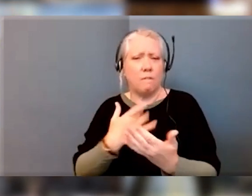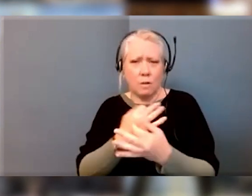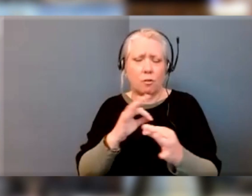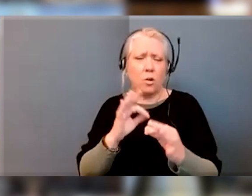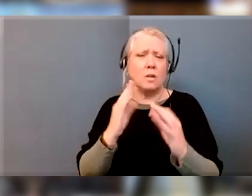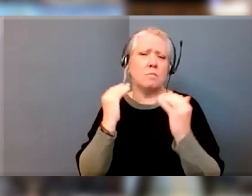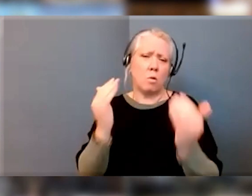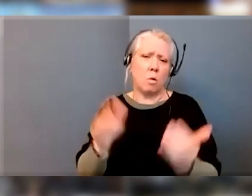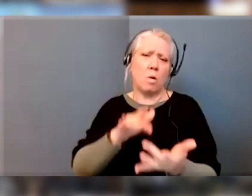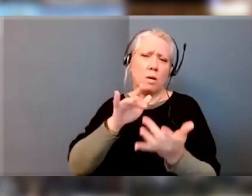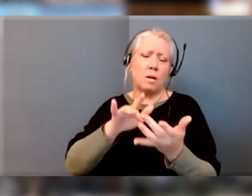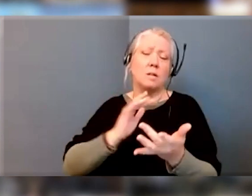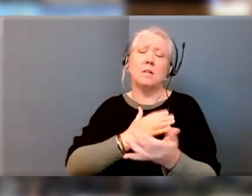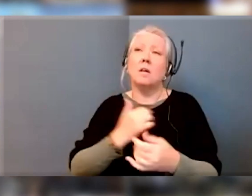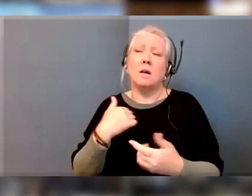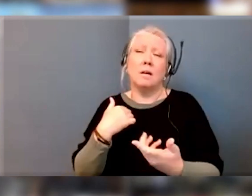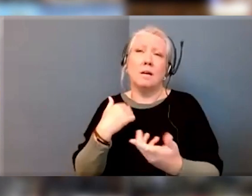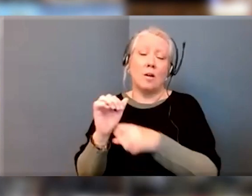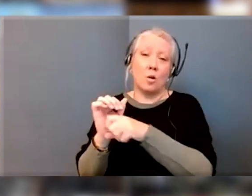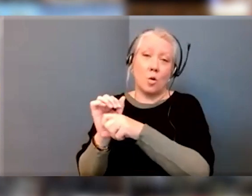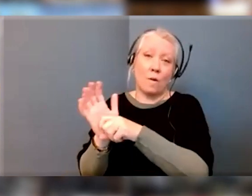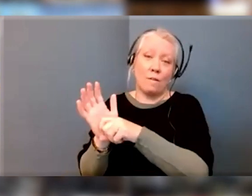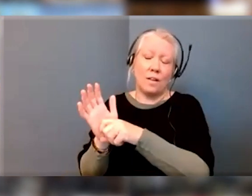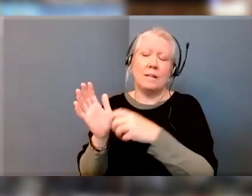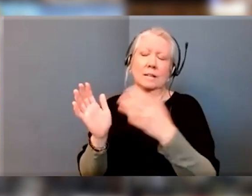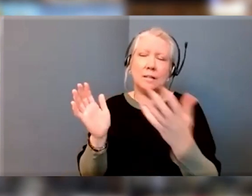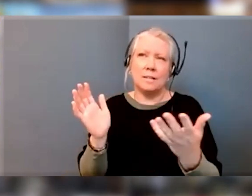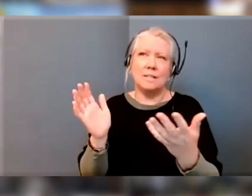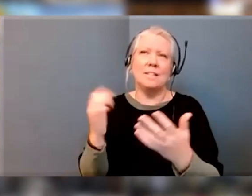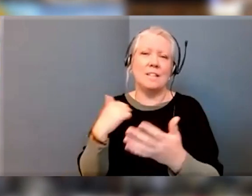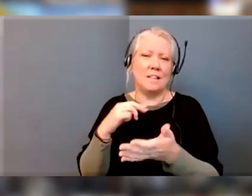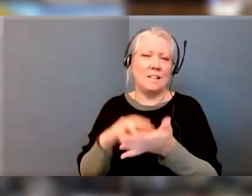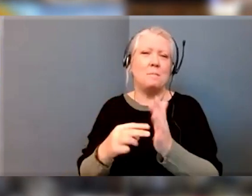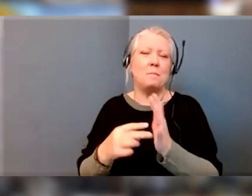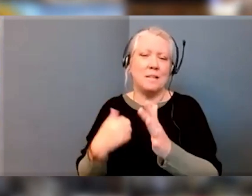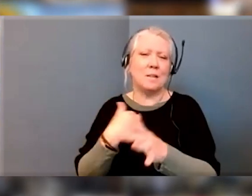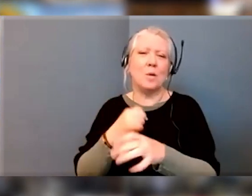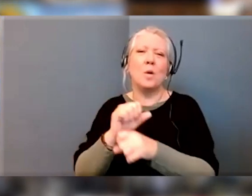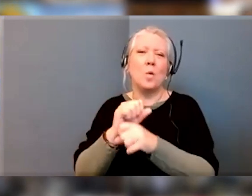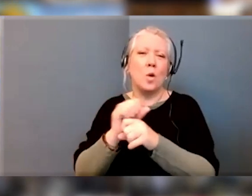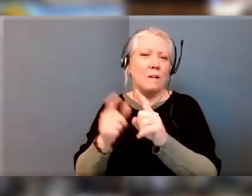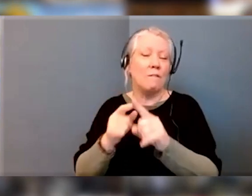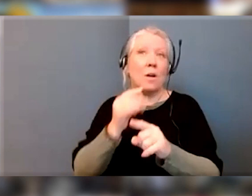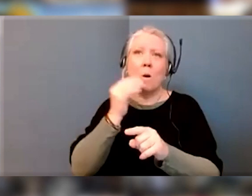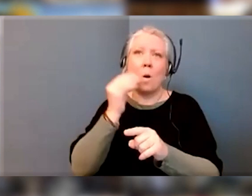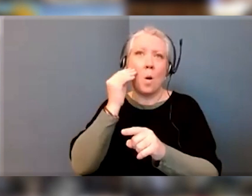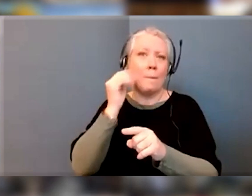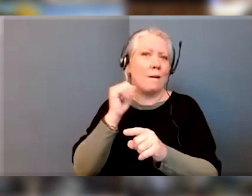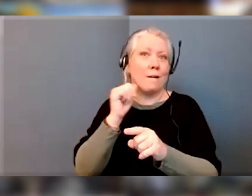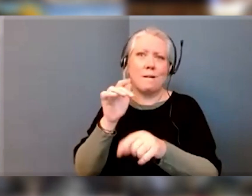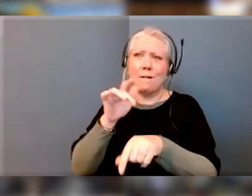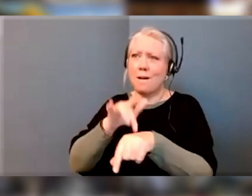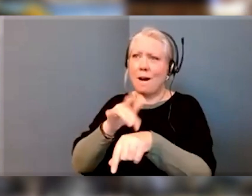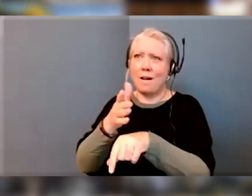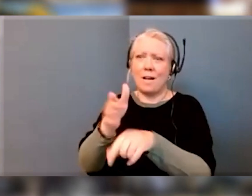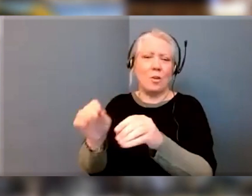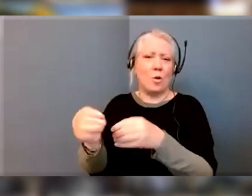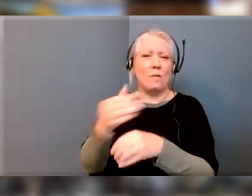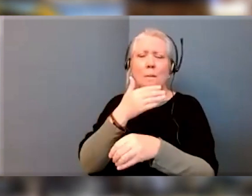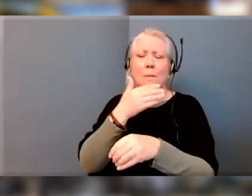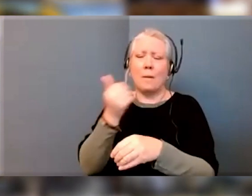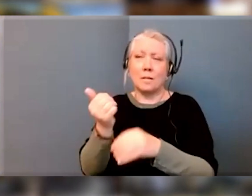COVID, we're not in the office right now, right? We're working from home. So the best way to reach us is via